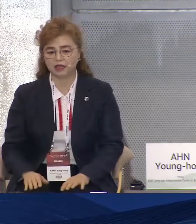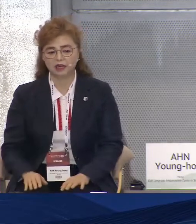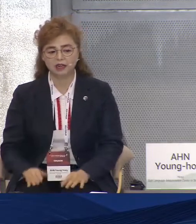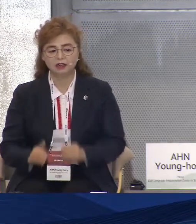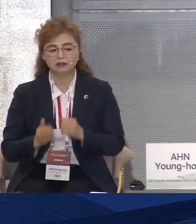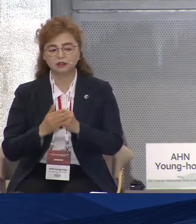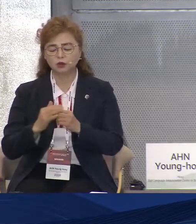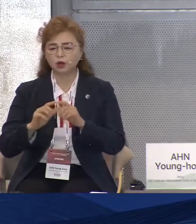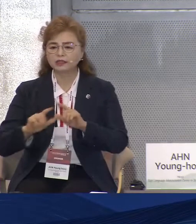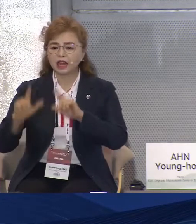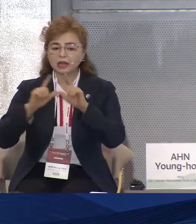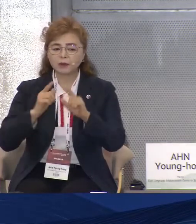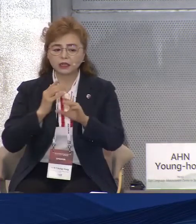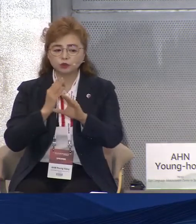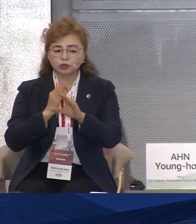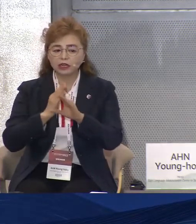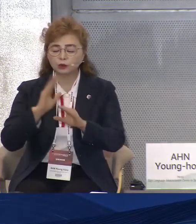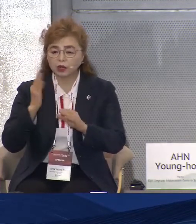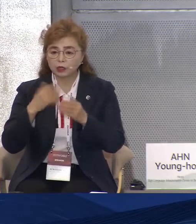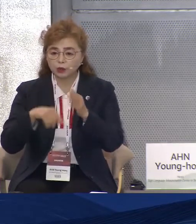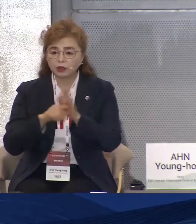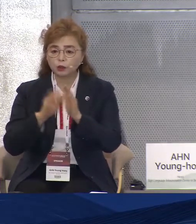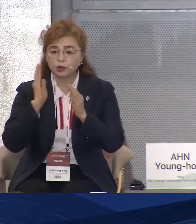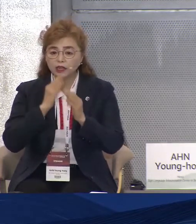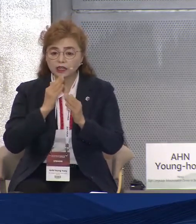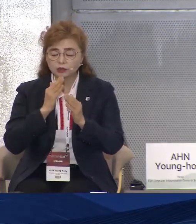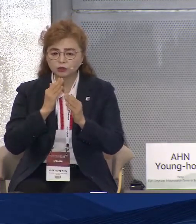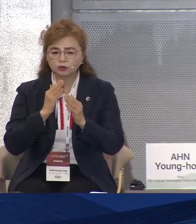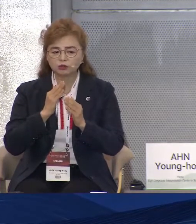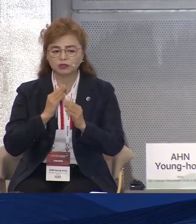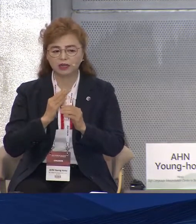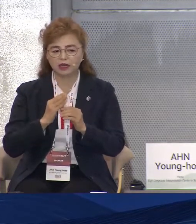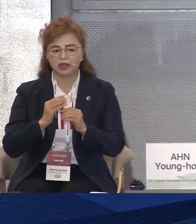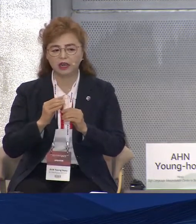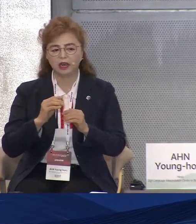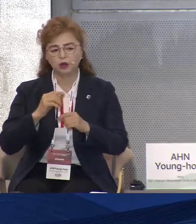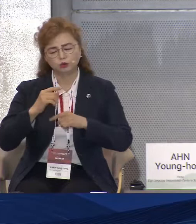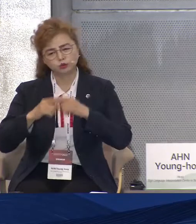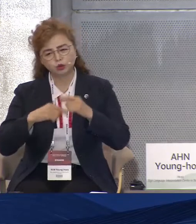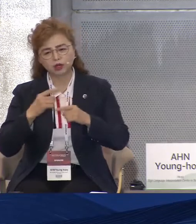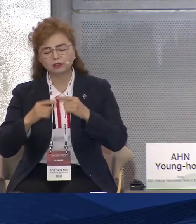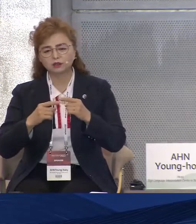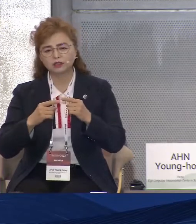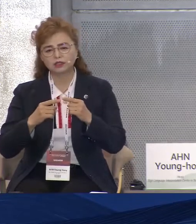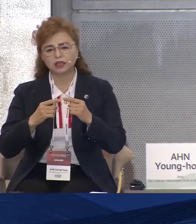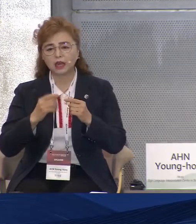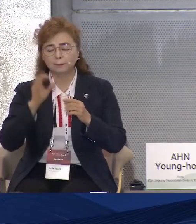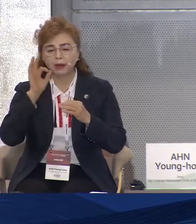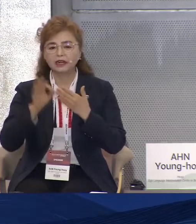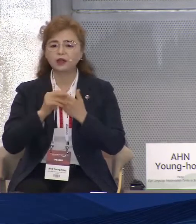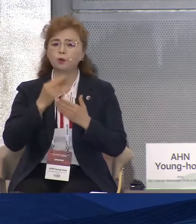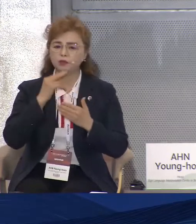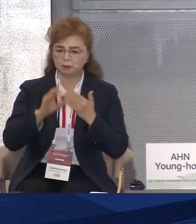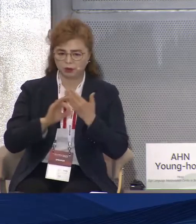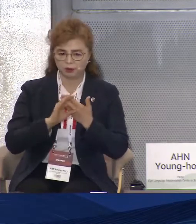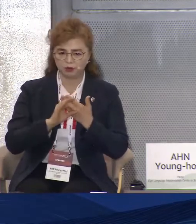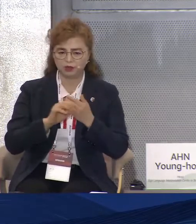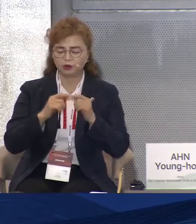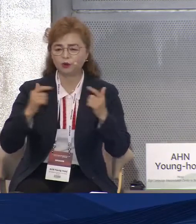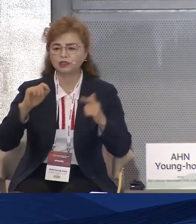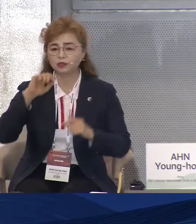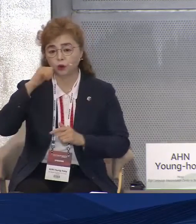with hearing loss. It's to give them the information for life. So for them to become a subject of their own